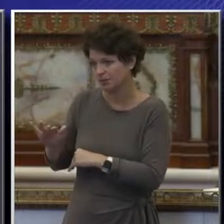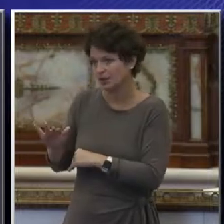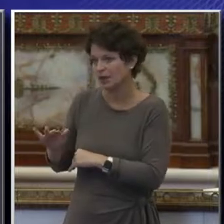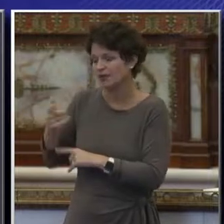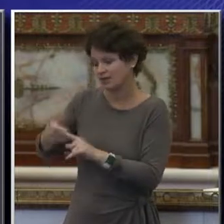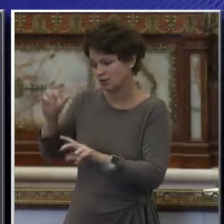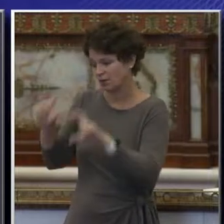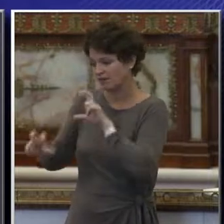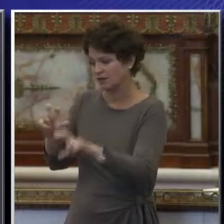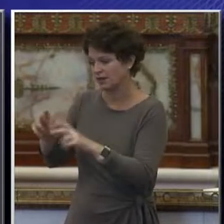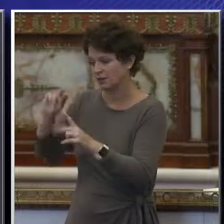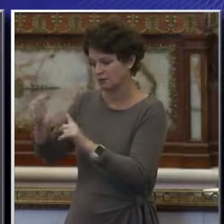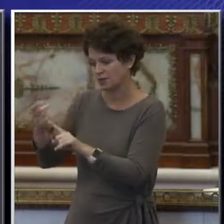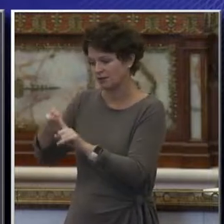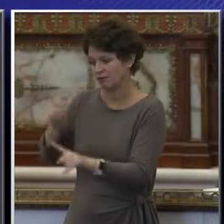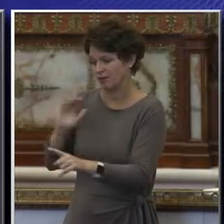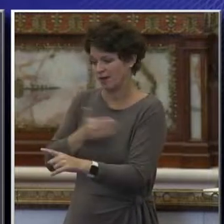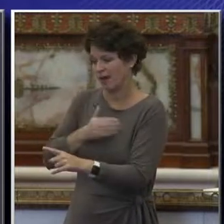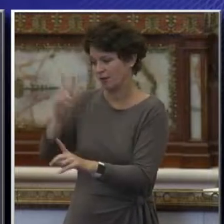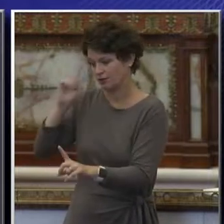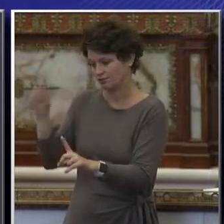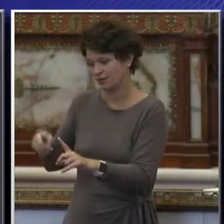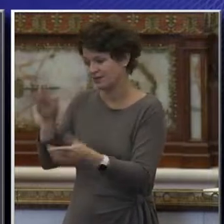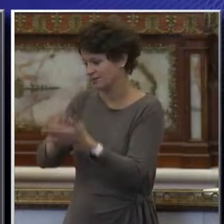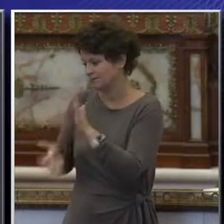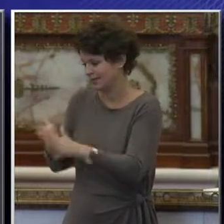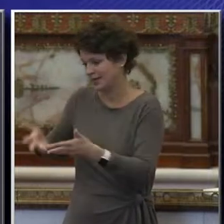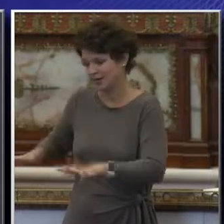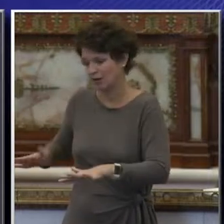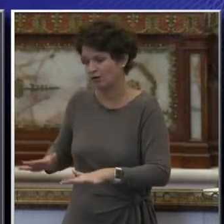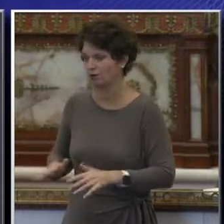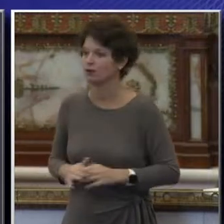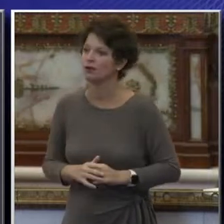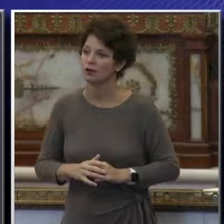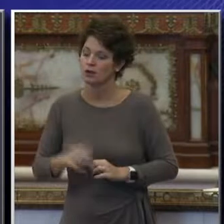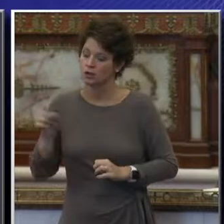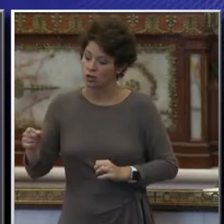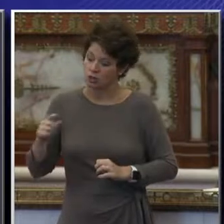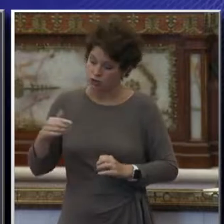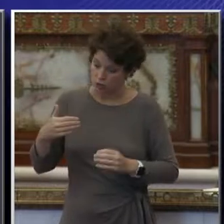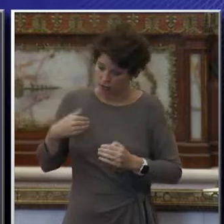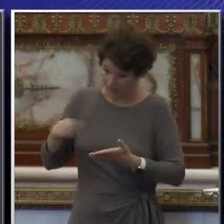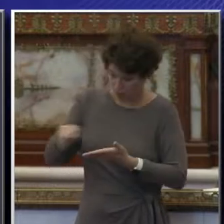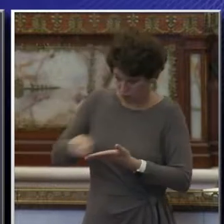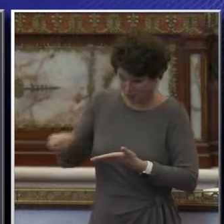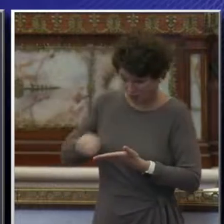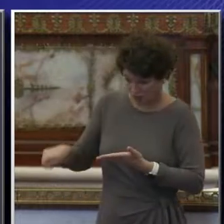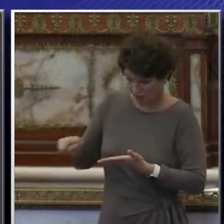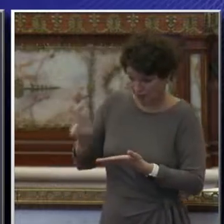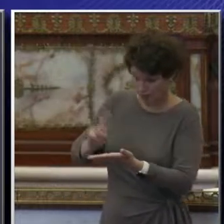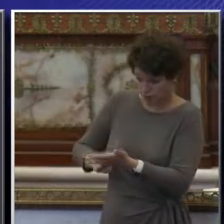funding perspective on our end. So that is committed. So you could put that in writing